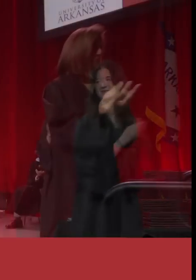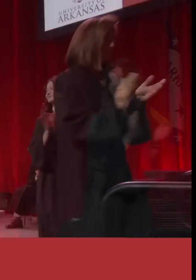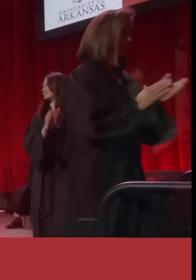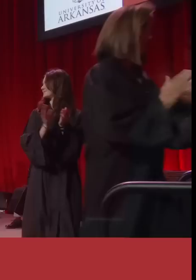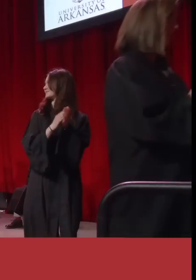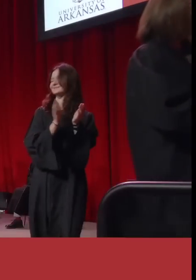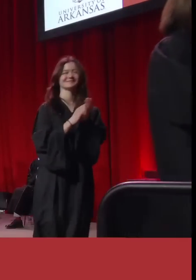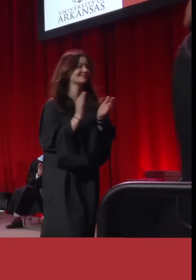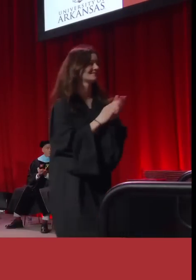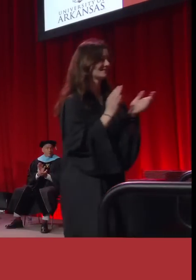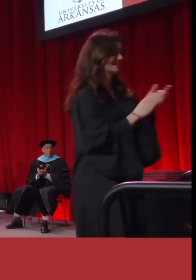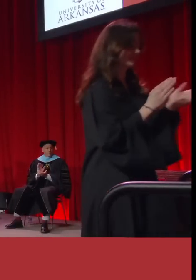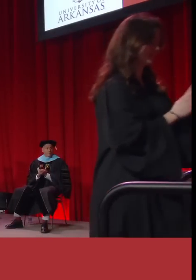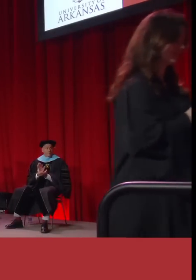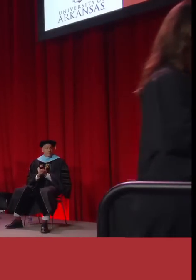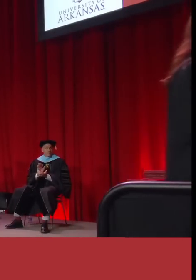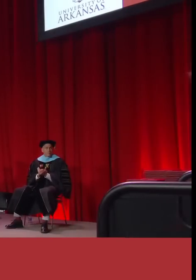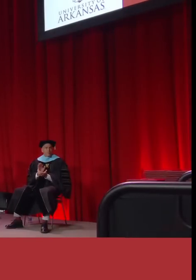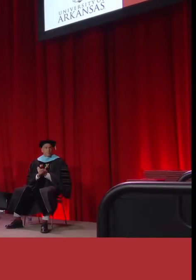Congratulations, graduates.